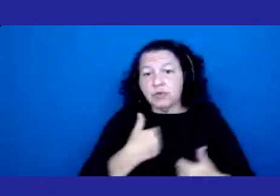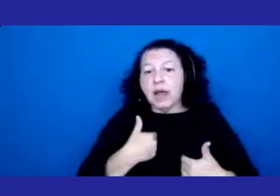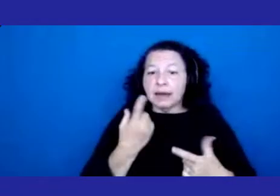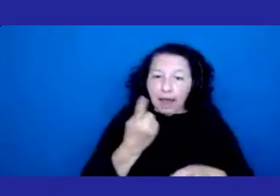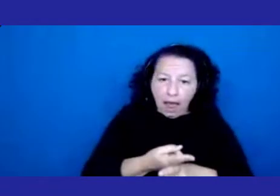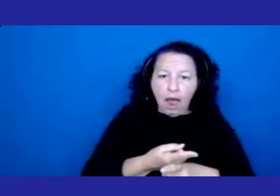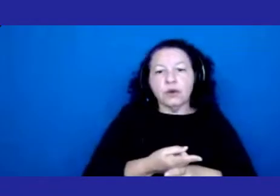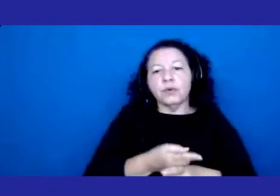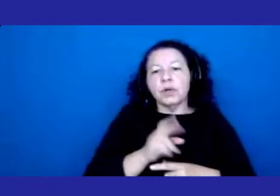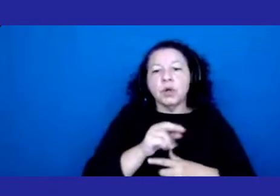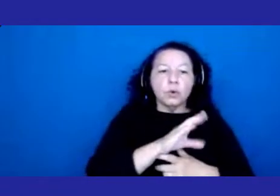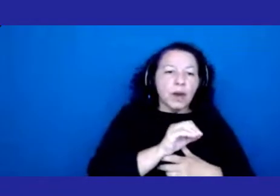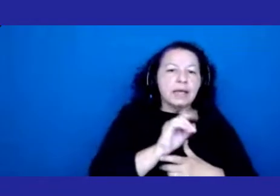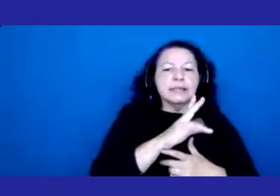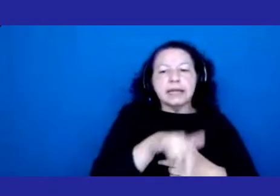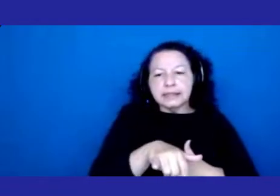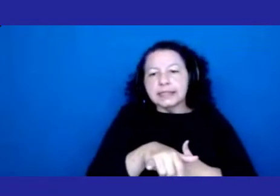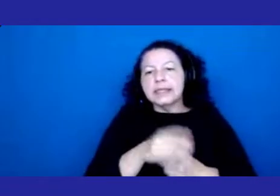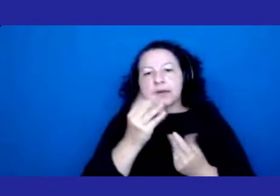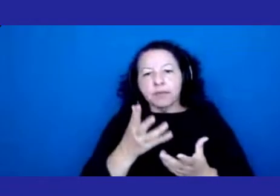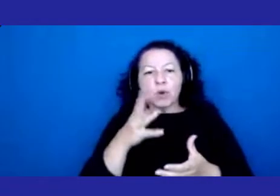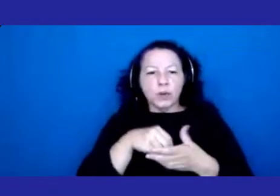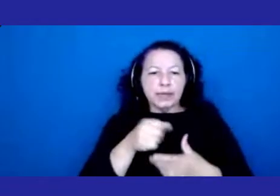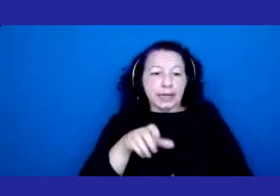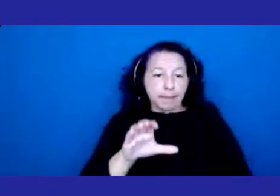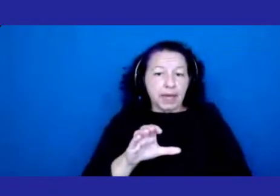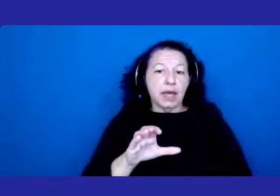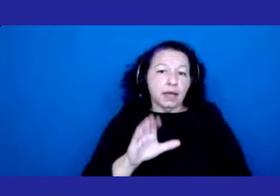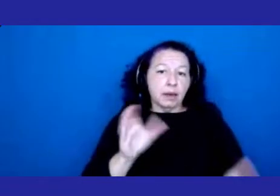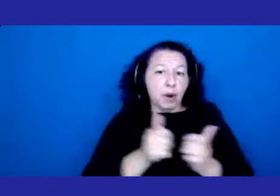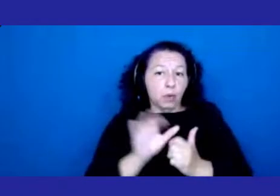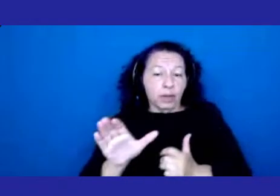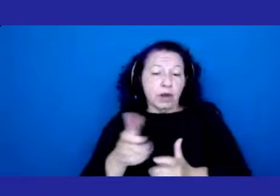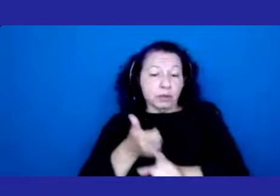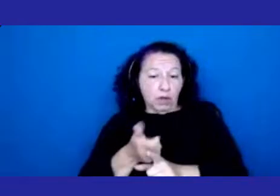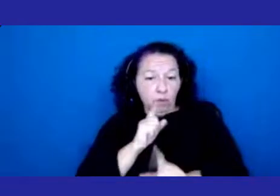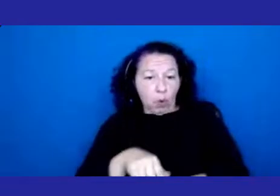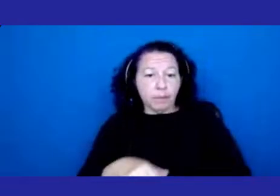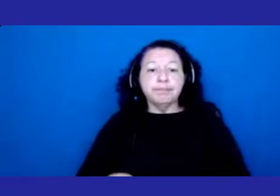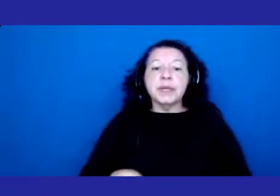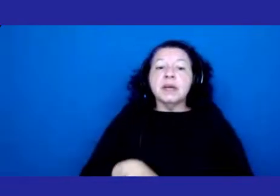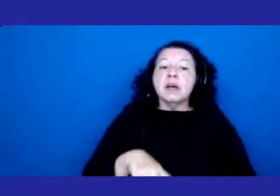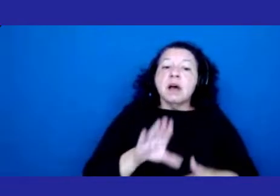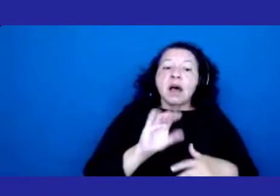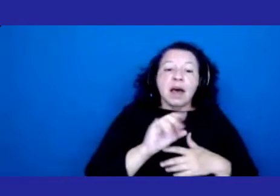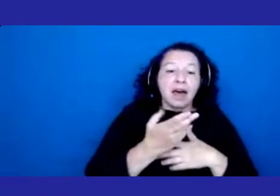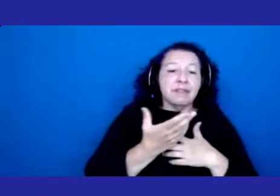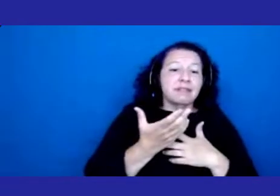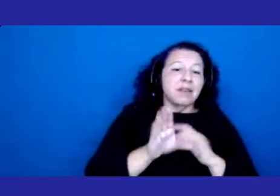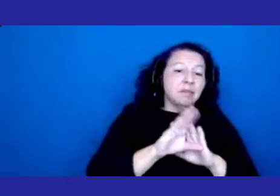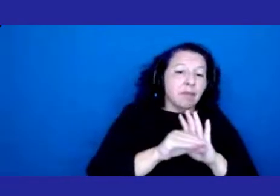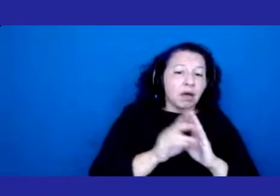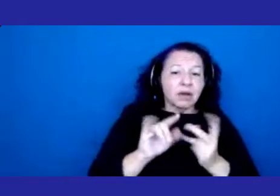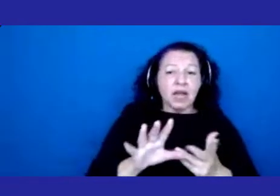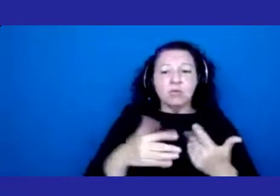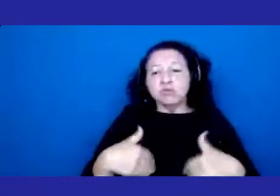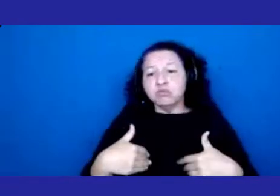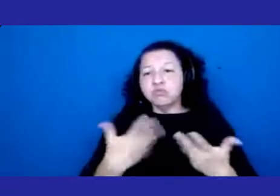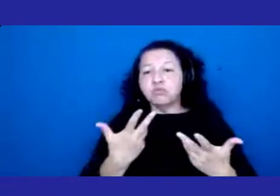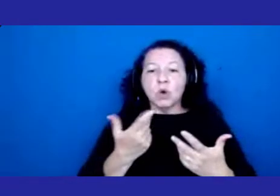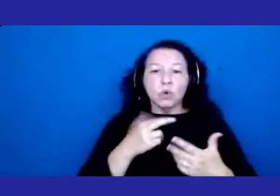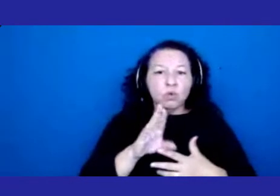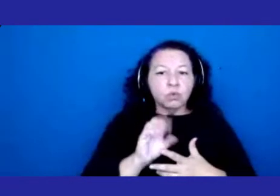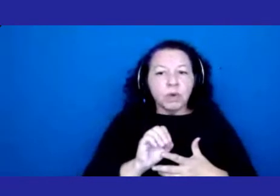what they self-reported. Ethnic background data are very heterogeneous and they provide rich information for exploring backgrounds